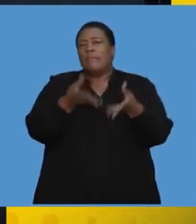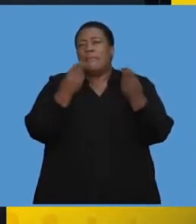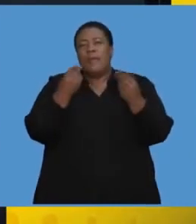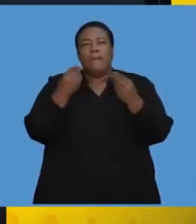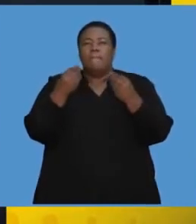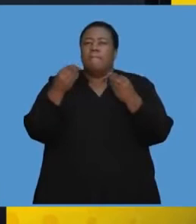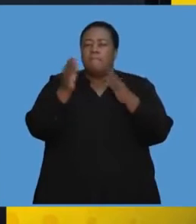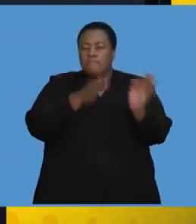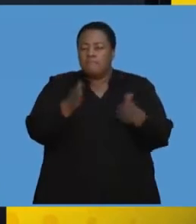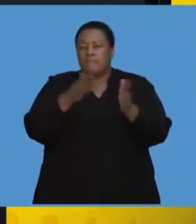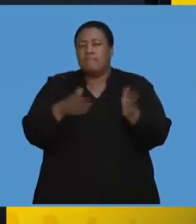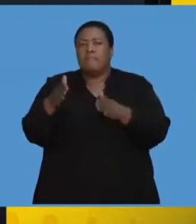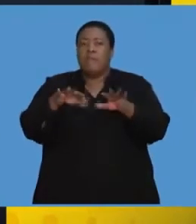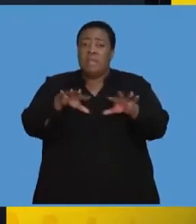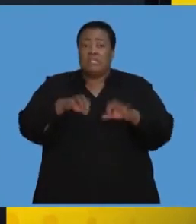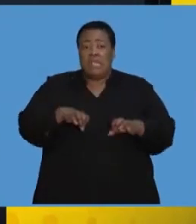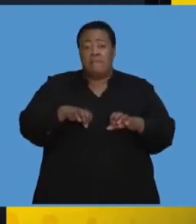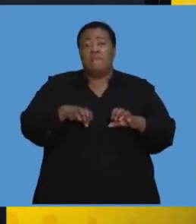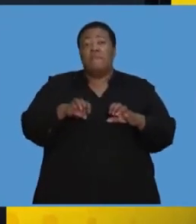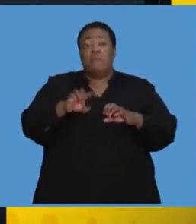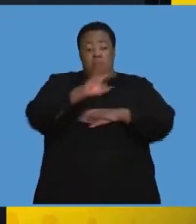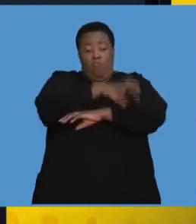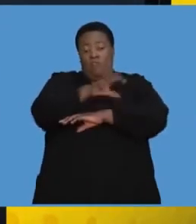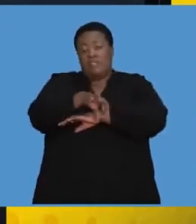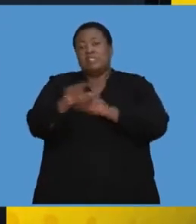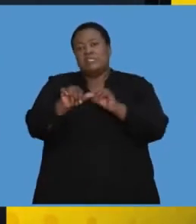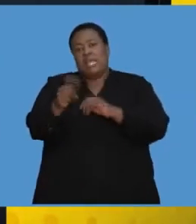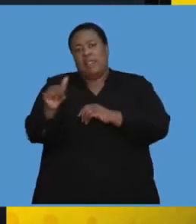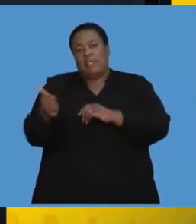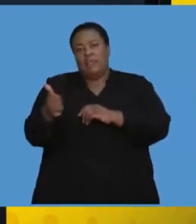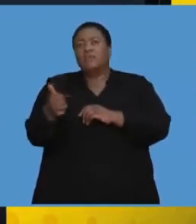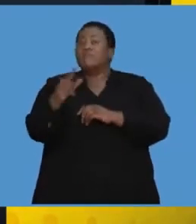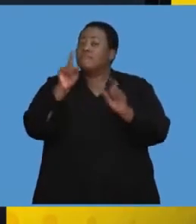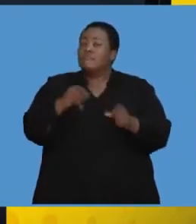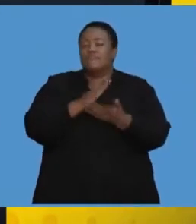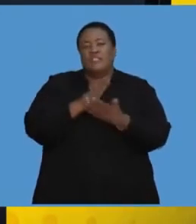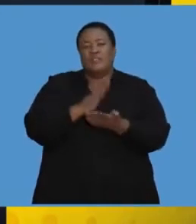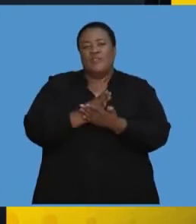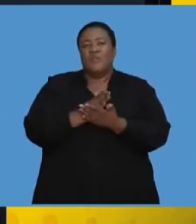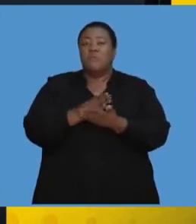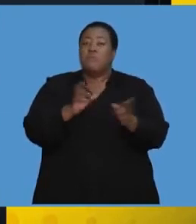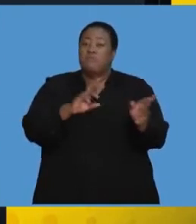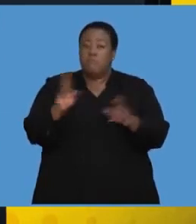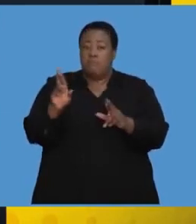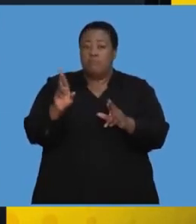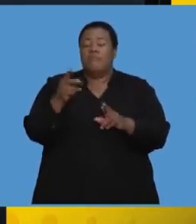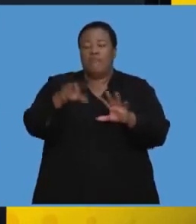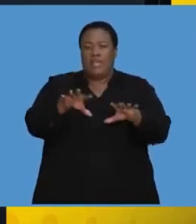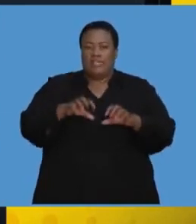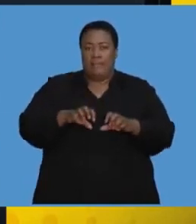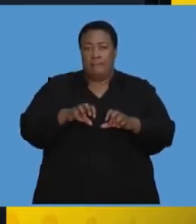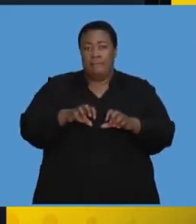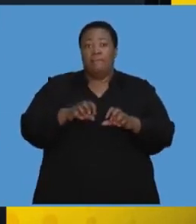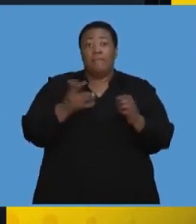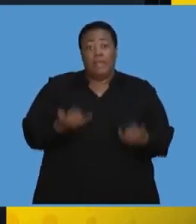different provinces so that you guys can be able and you are well prepared for the exam. That's it for this segment, boys and